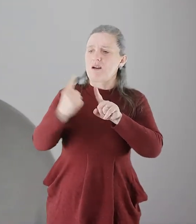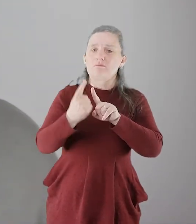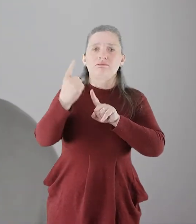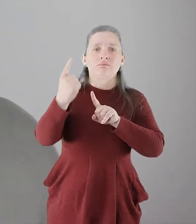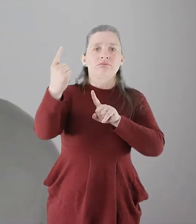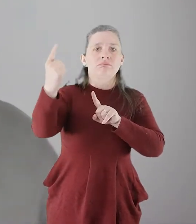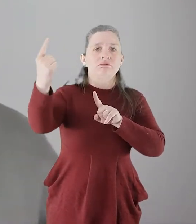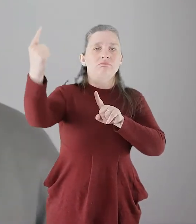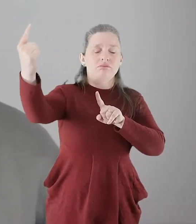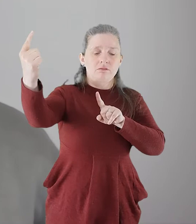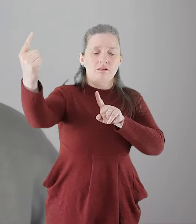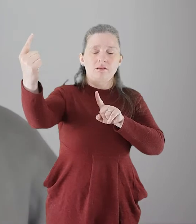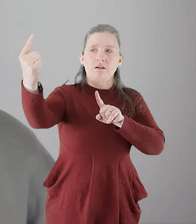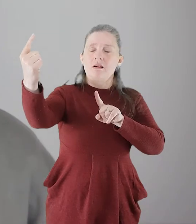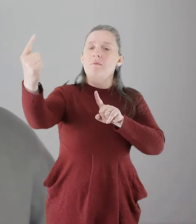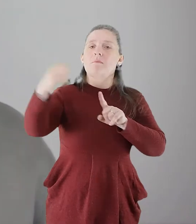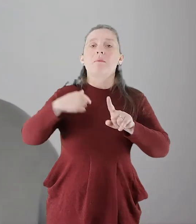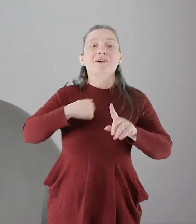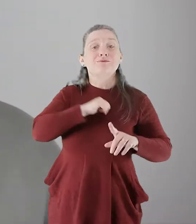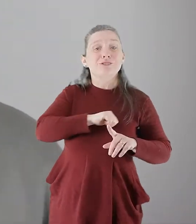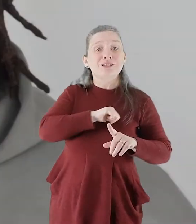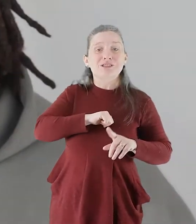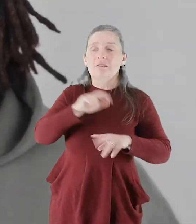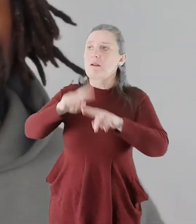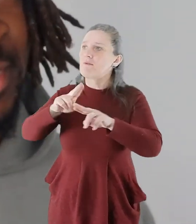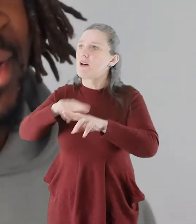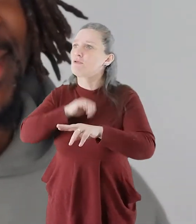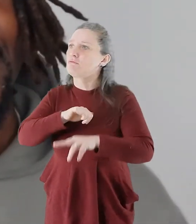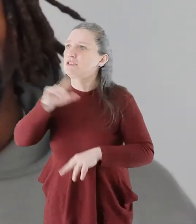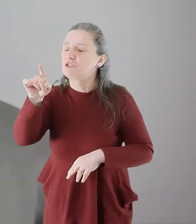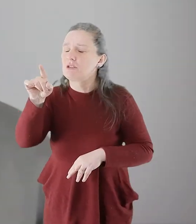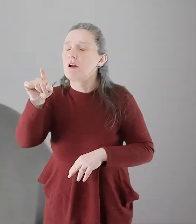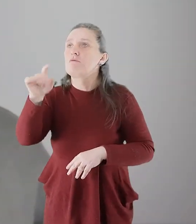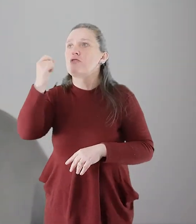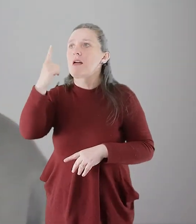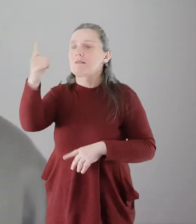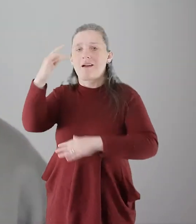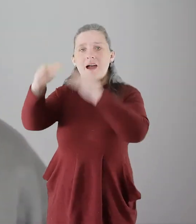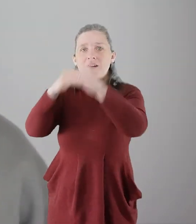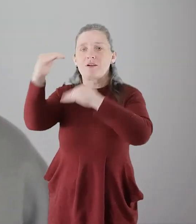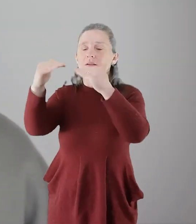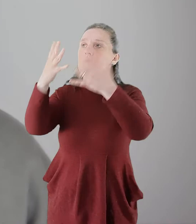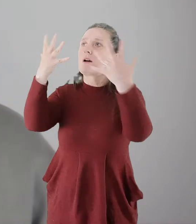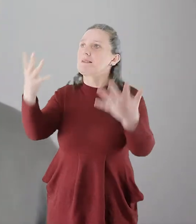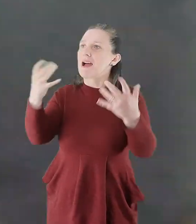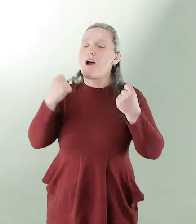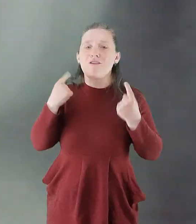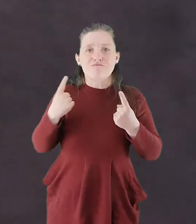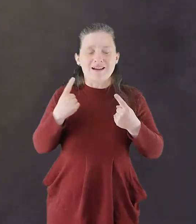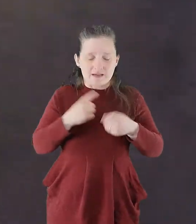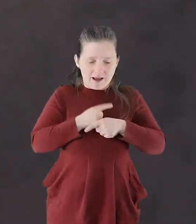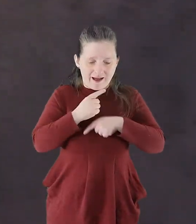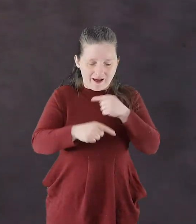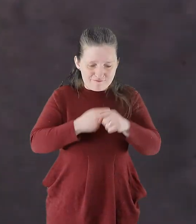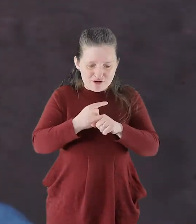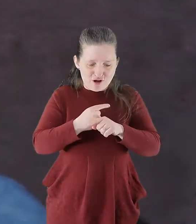in heaven, and my dad was a Christian too, so I believe that he's in heaven. When I switch my perspective and think about it through the lens of heaven, every